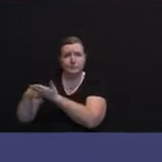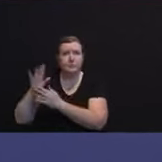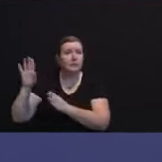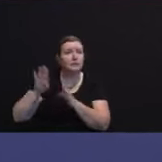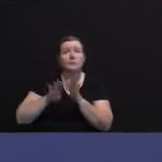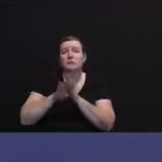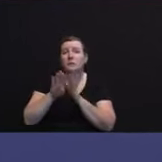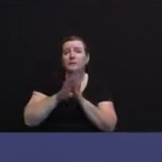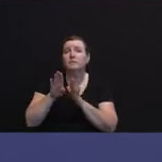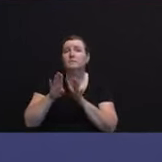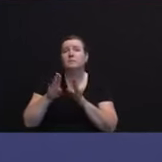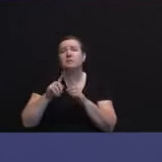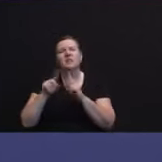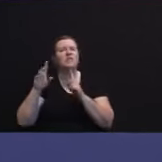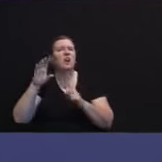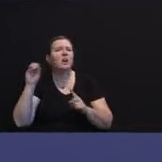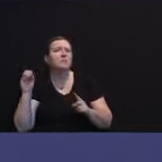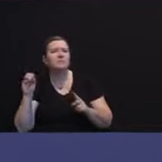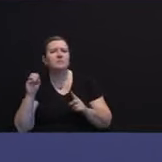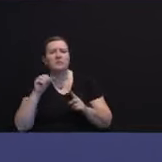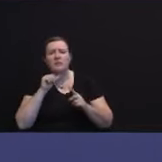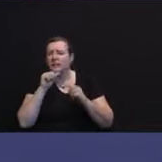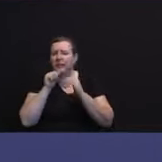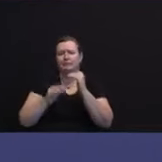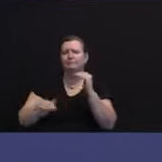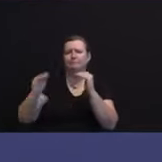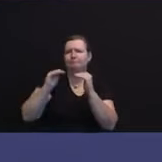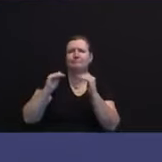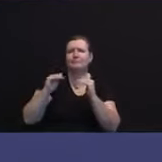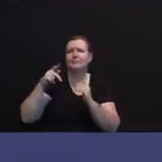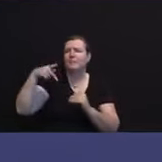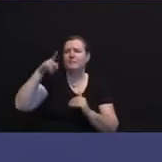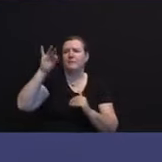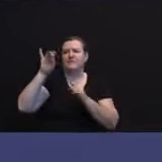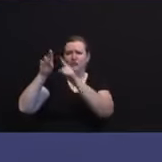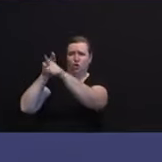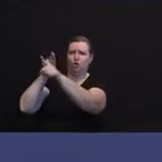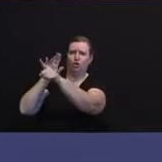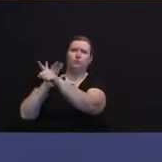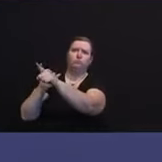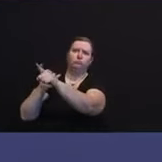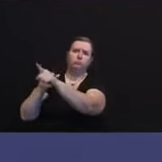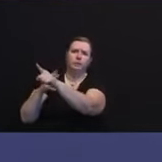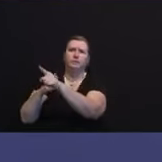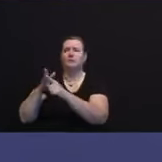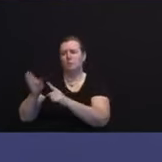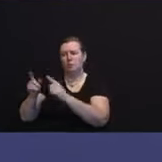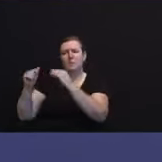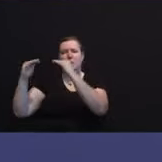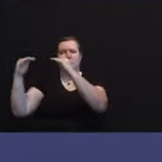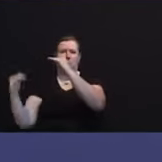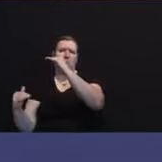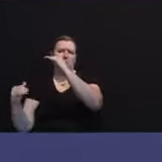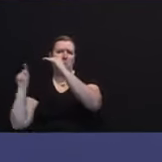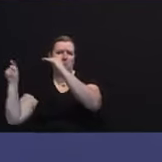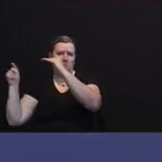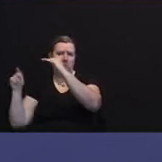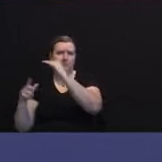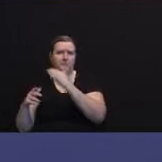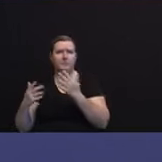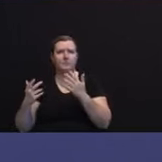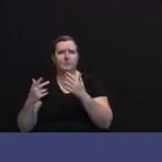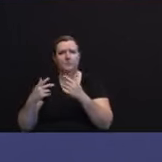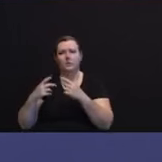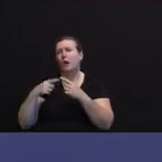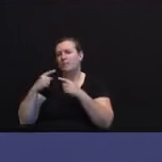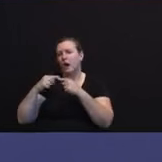but it's in the same type of, I'm over my head here, but molecular structure and approach in their vaccine. I got that